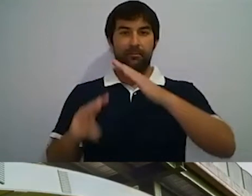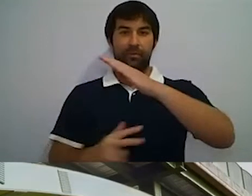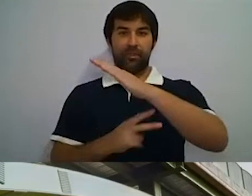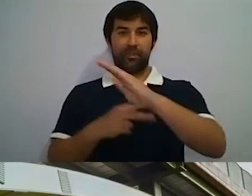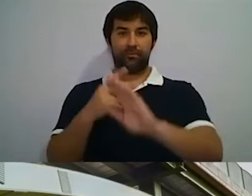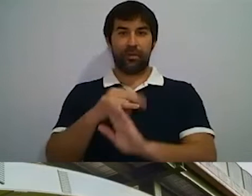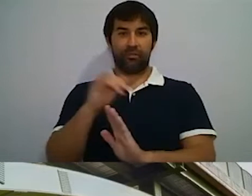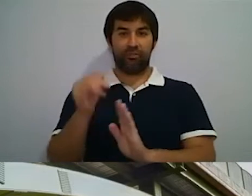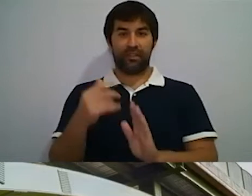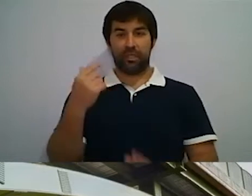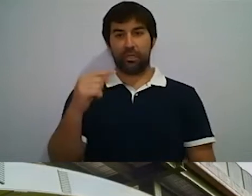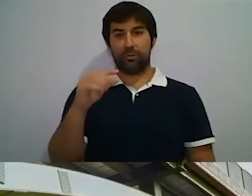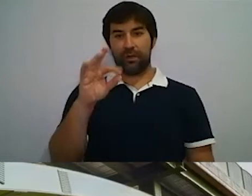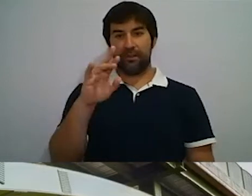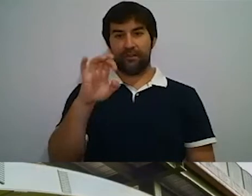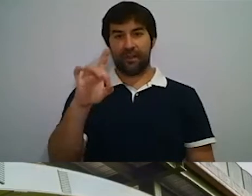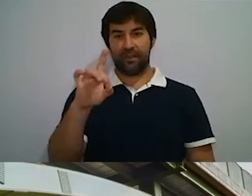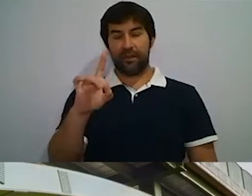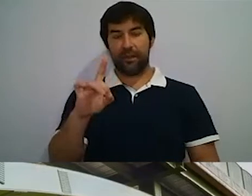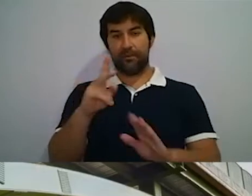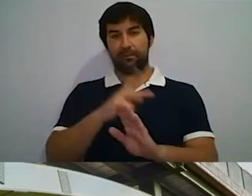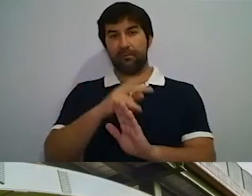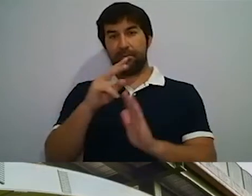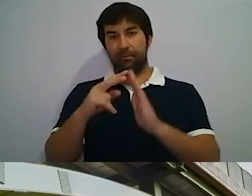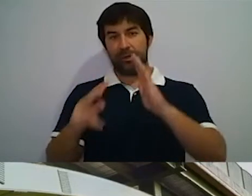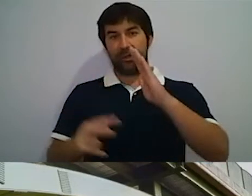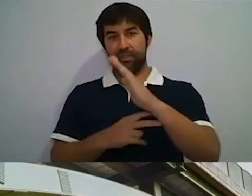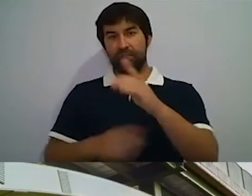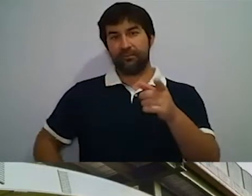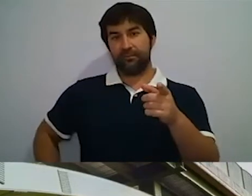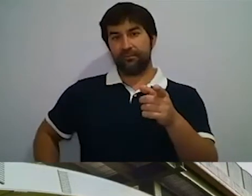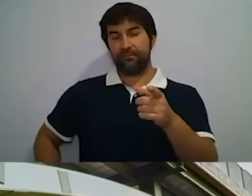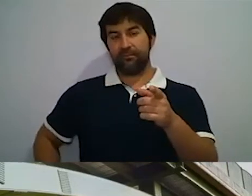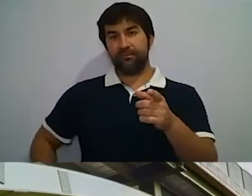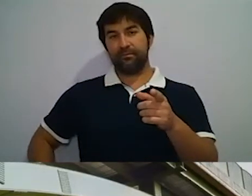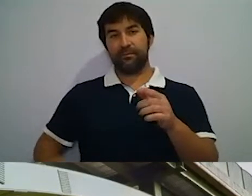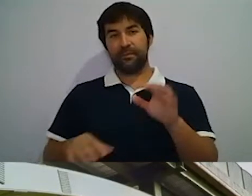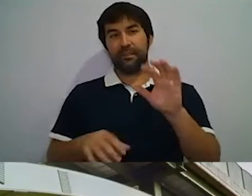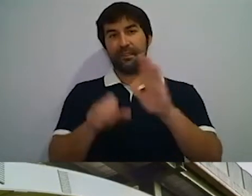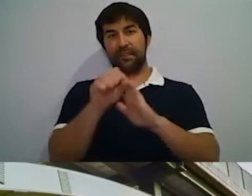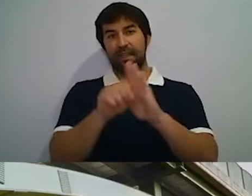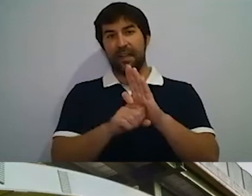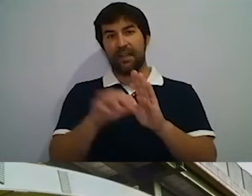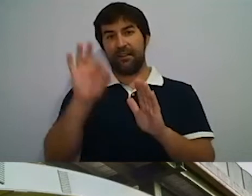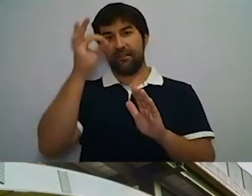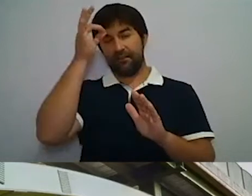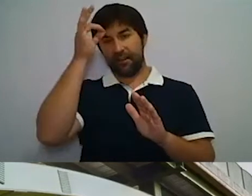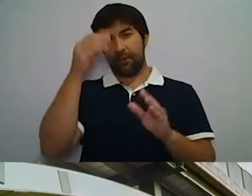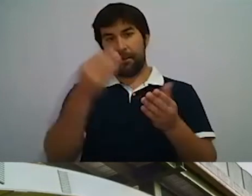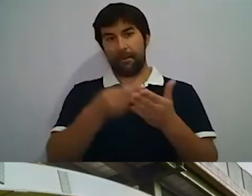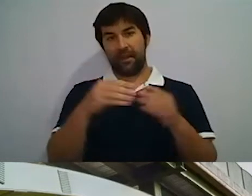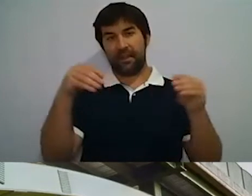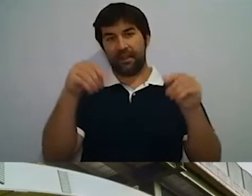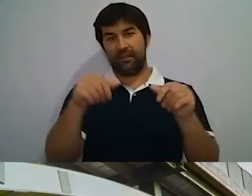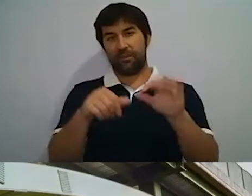subsequent decisions that we make, and improvements are all sort of hanging together in a